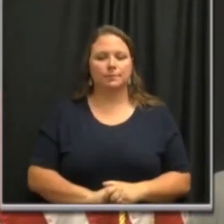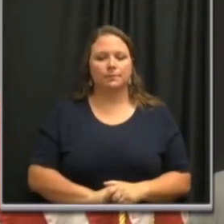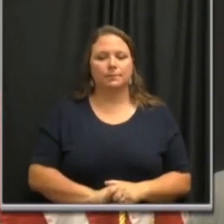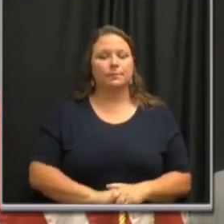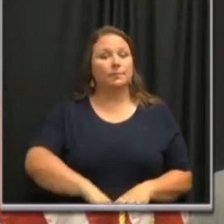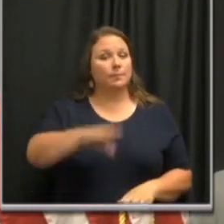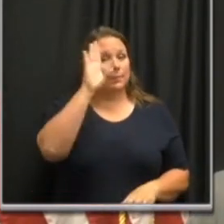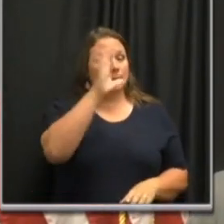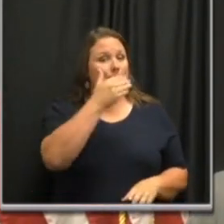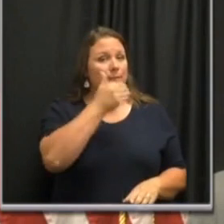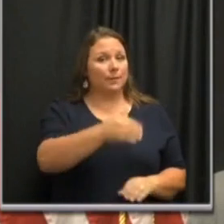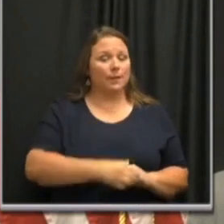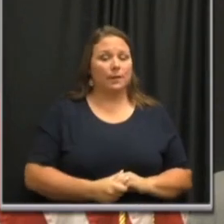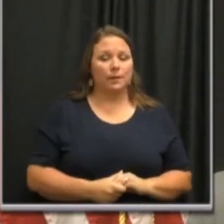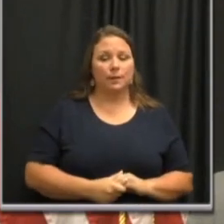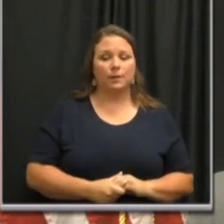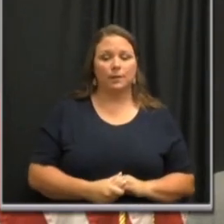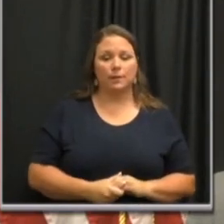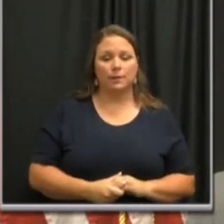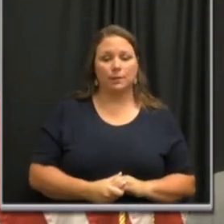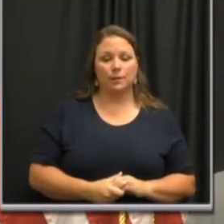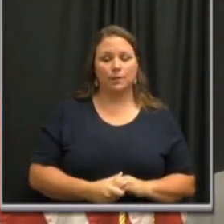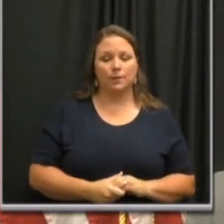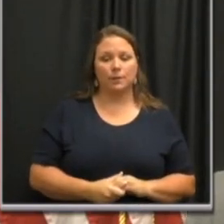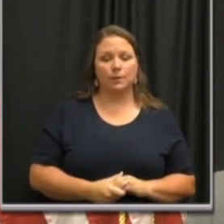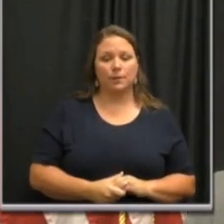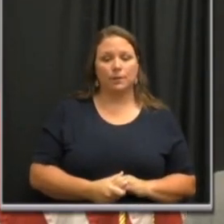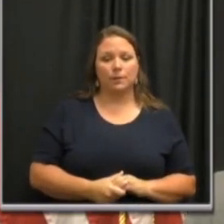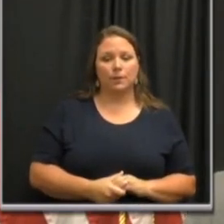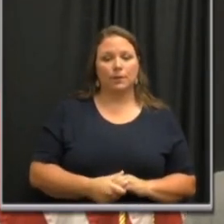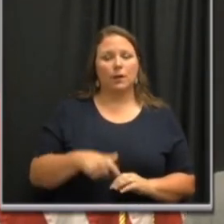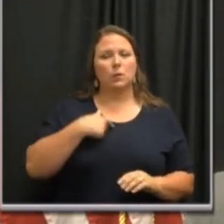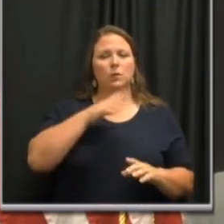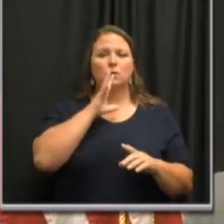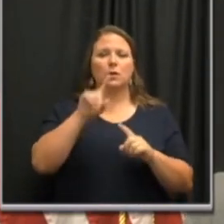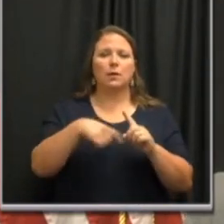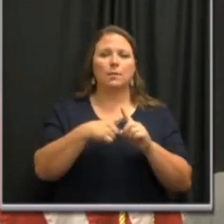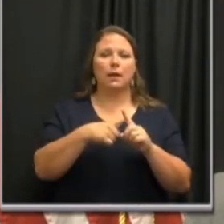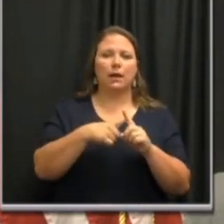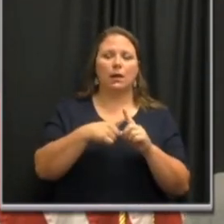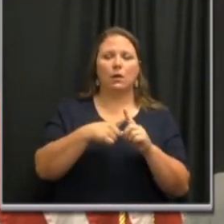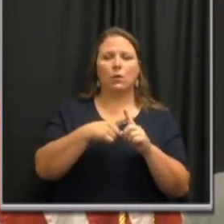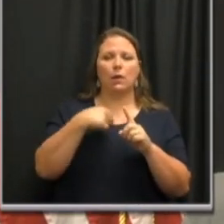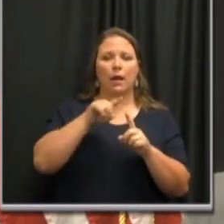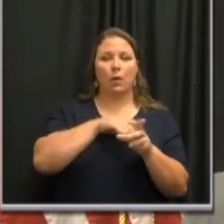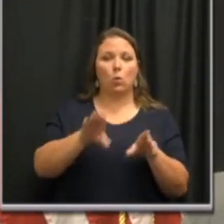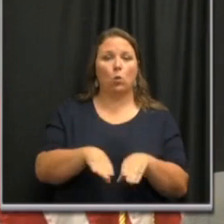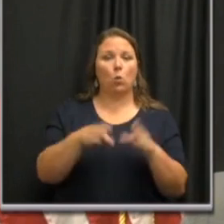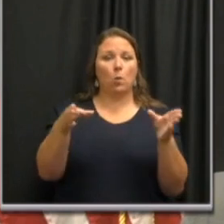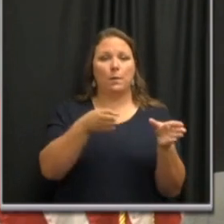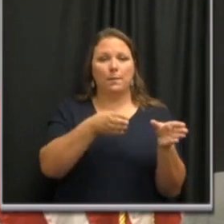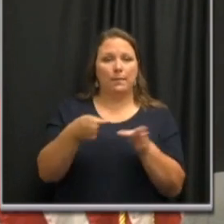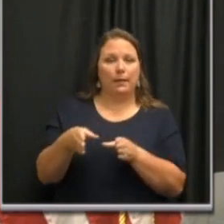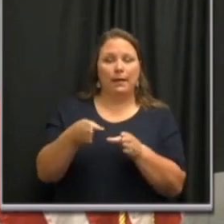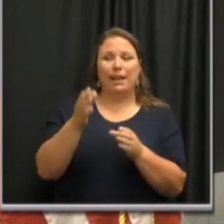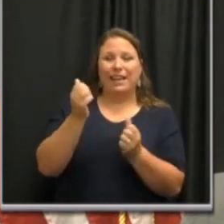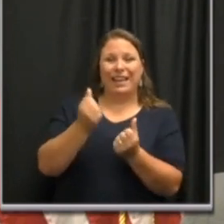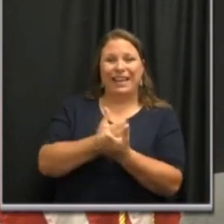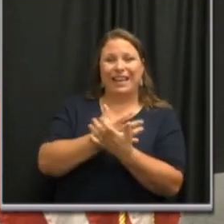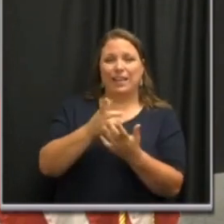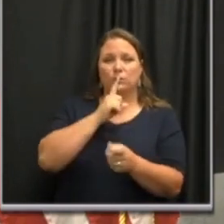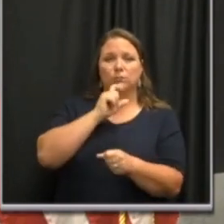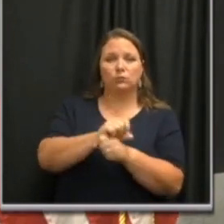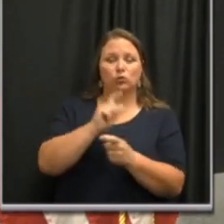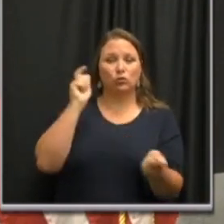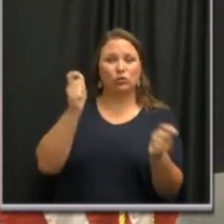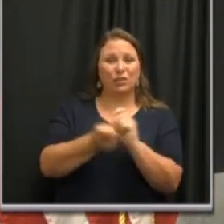Hi, thanks. I just wanted to get an update kind of on the evolution of our reopening plan. Will there be any material changes to the